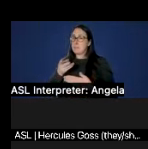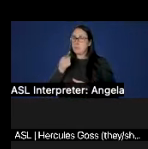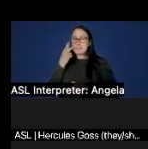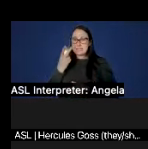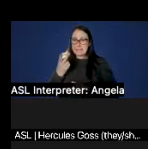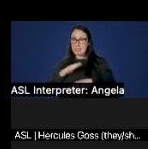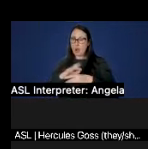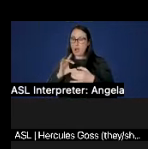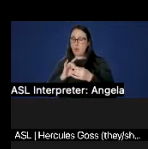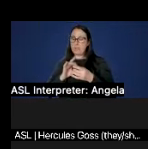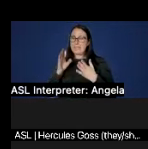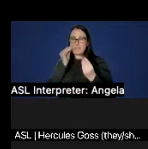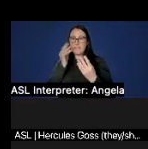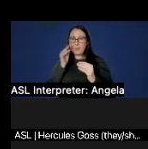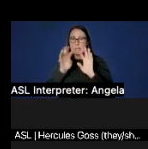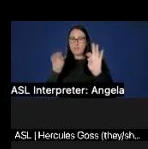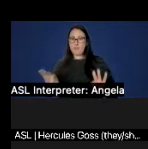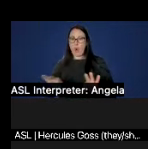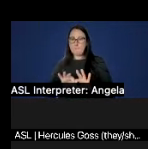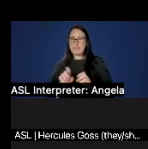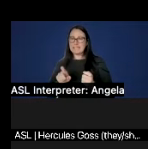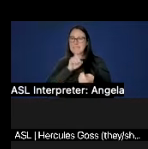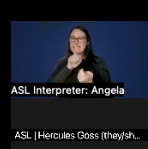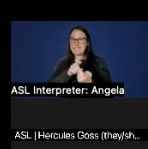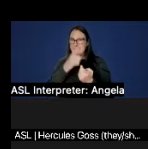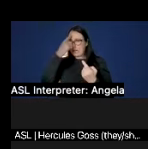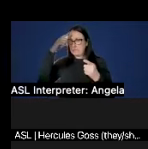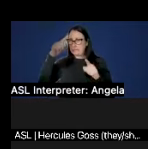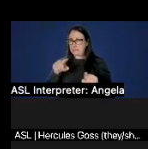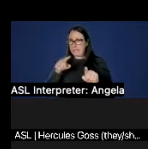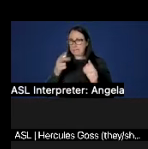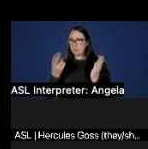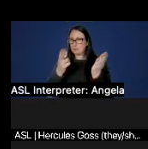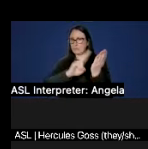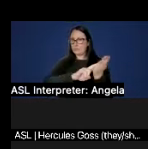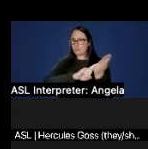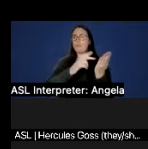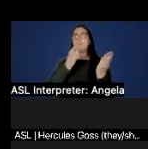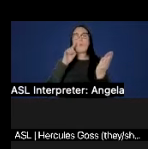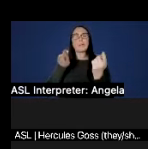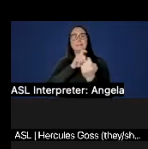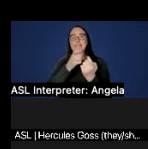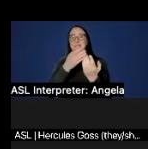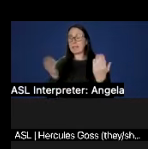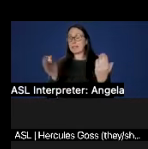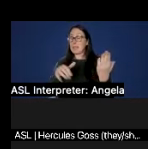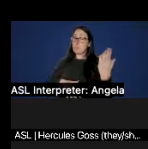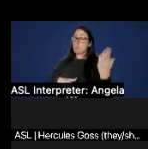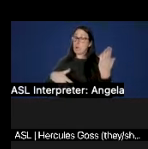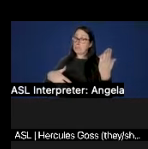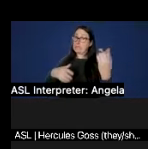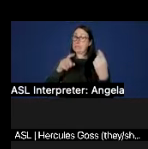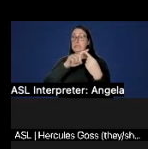be specific consent for things like a pregnancy status or HIV/AIDS